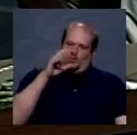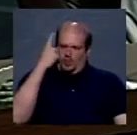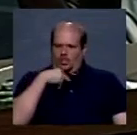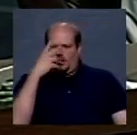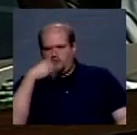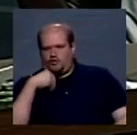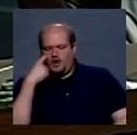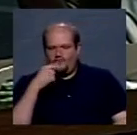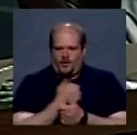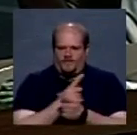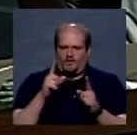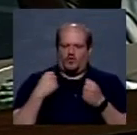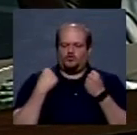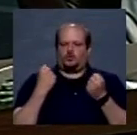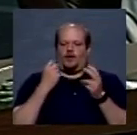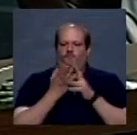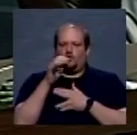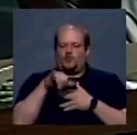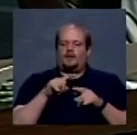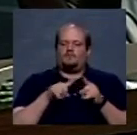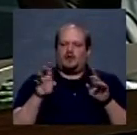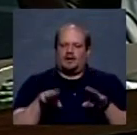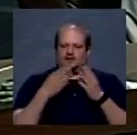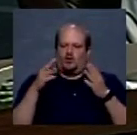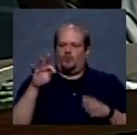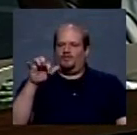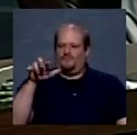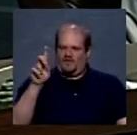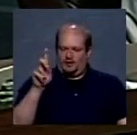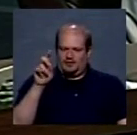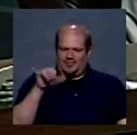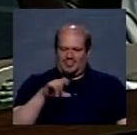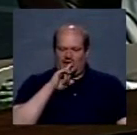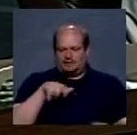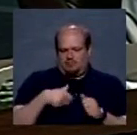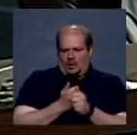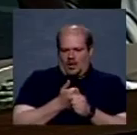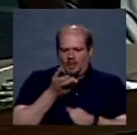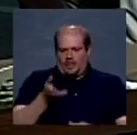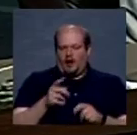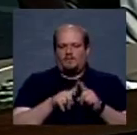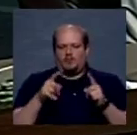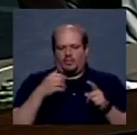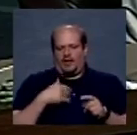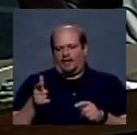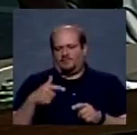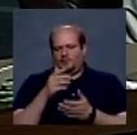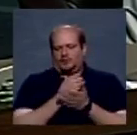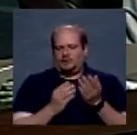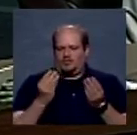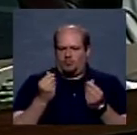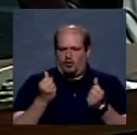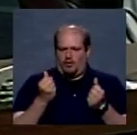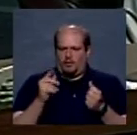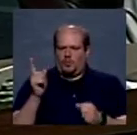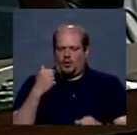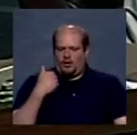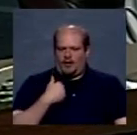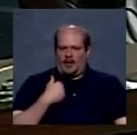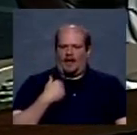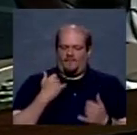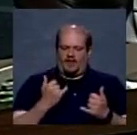for everybody when they drive through there. But it's an open field that's behind there. But they have sprayed some property where there was an existing